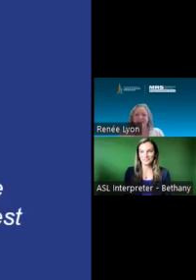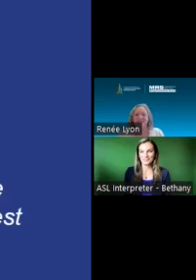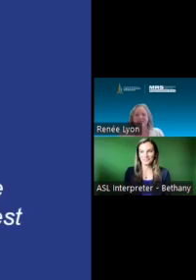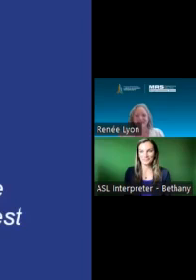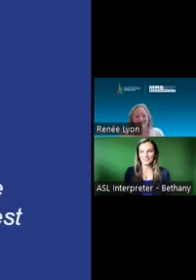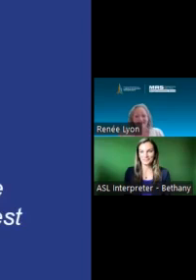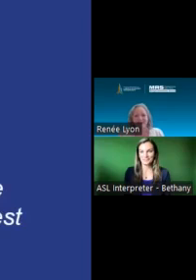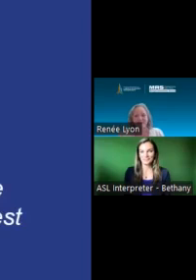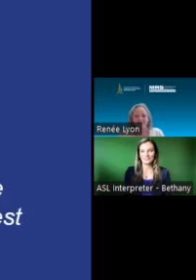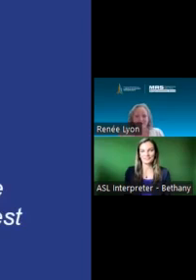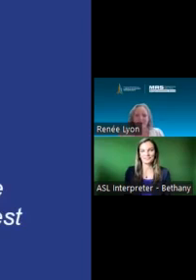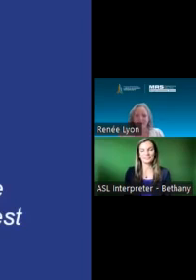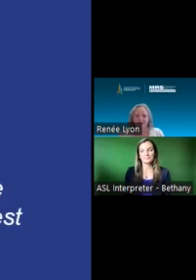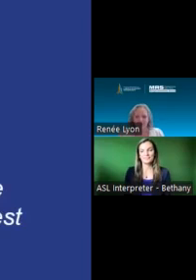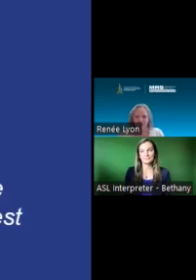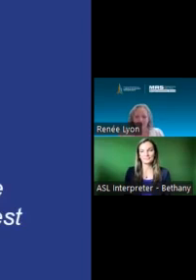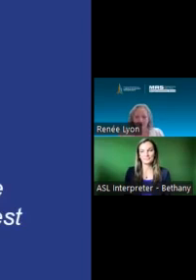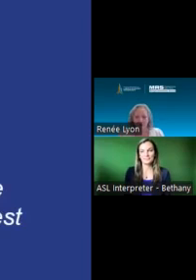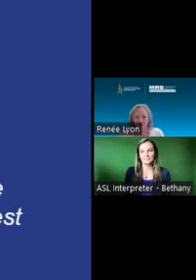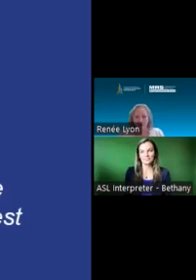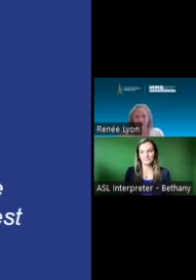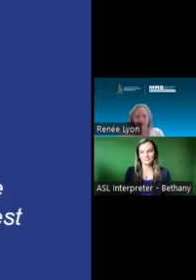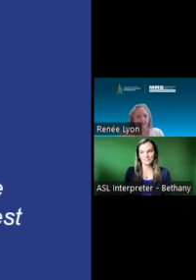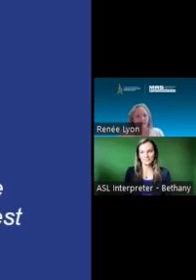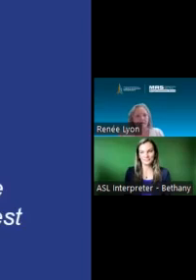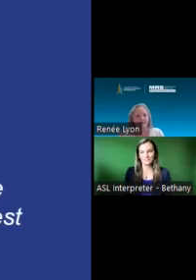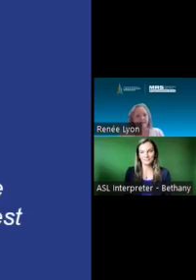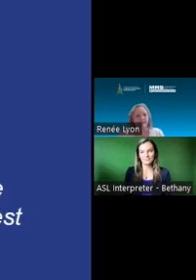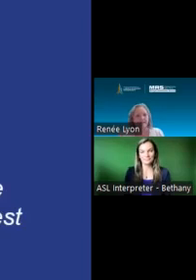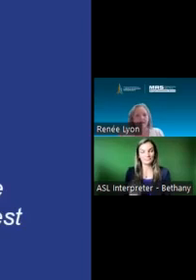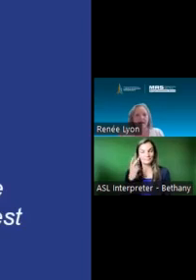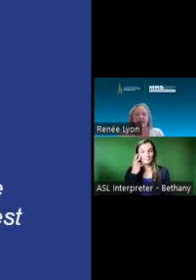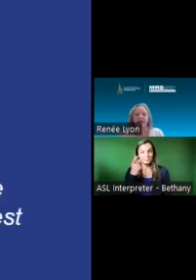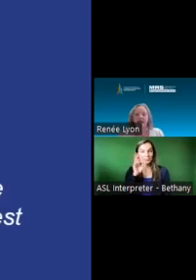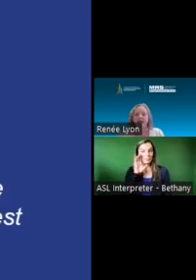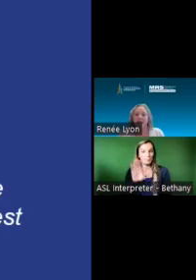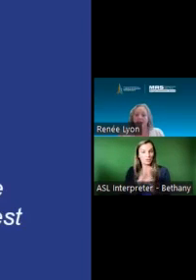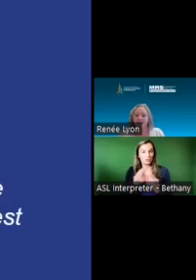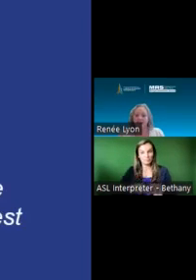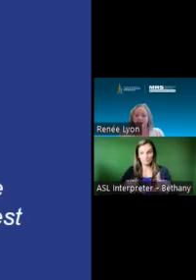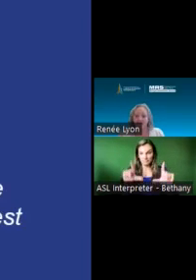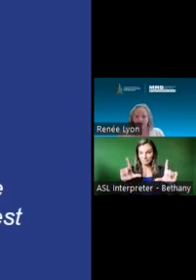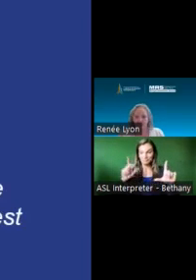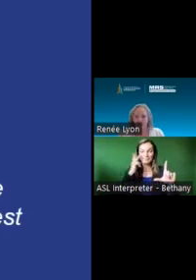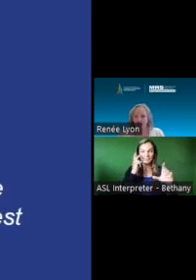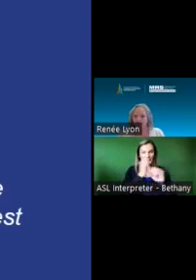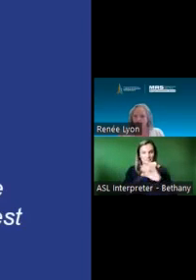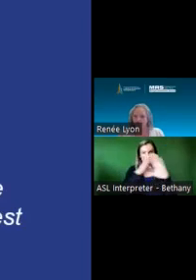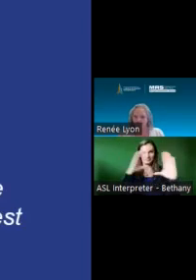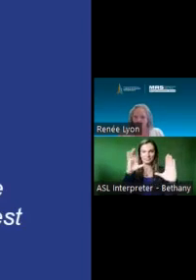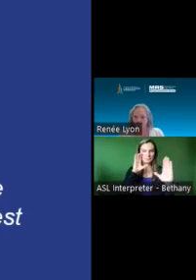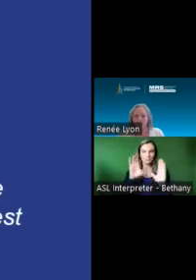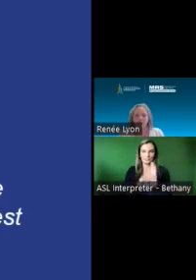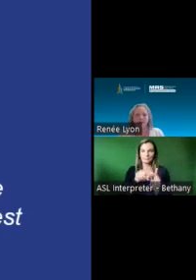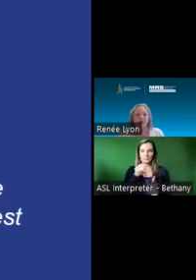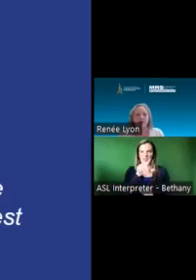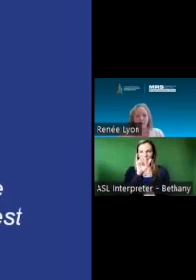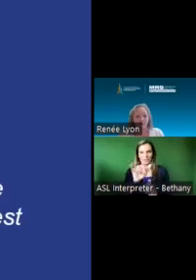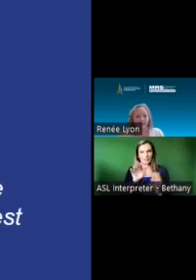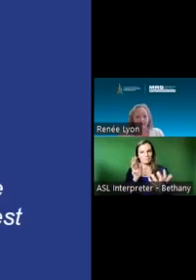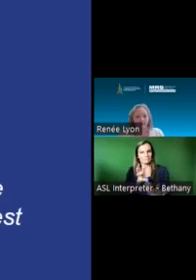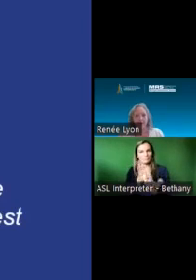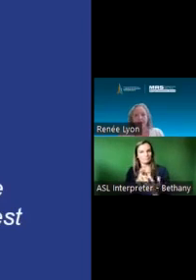So as you can see from the drawing in the middle of this slide, this is how you should sit to